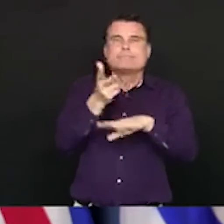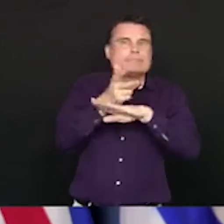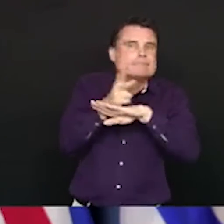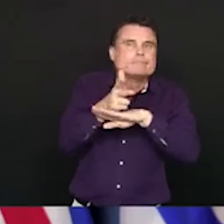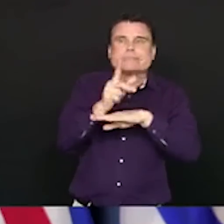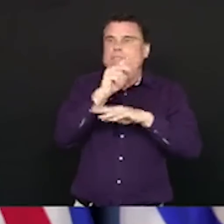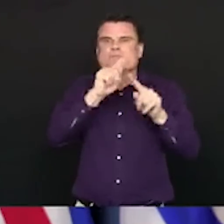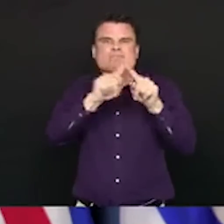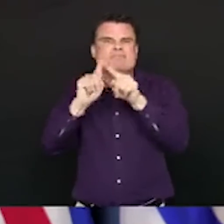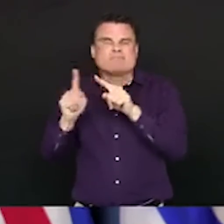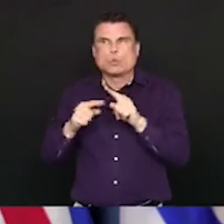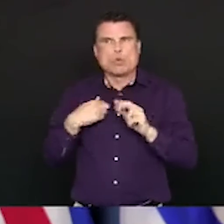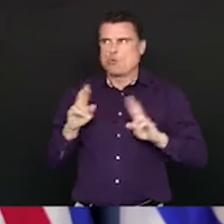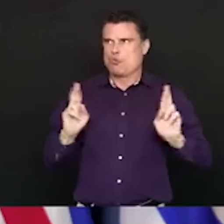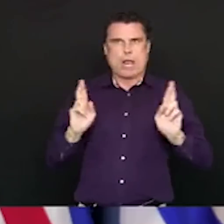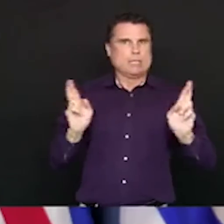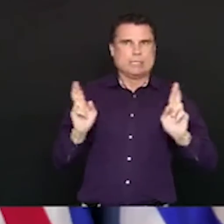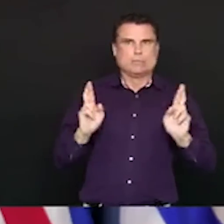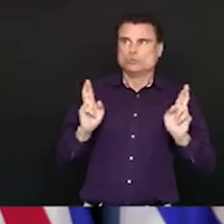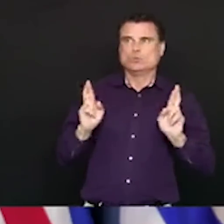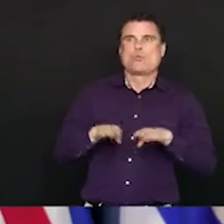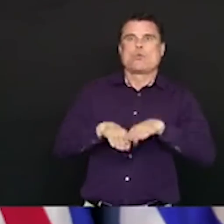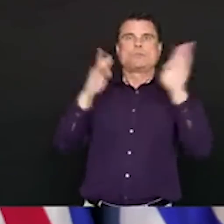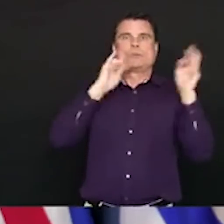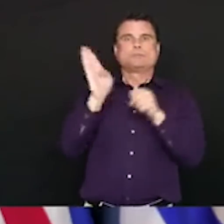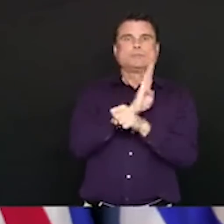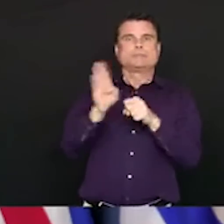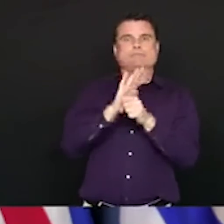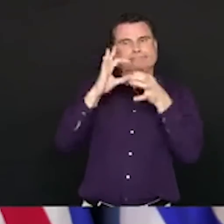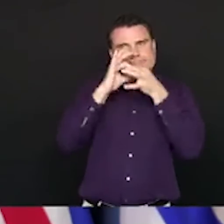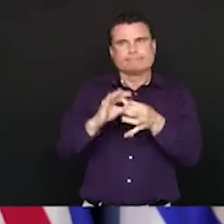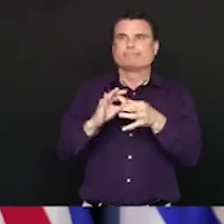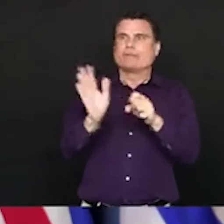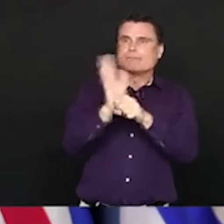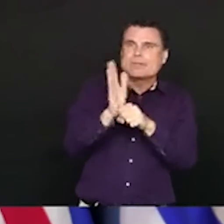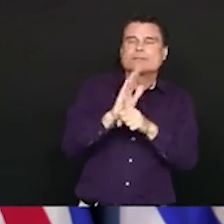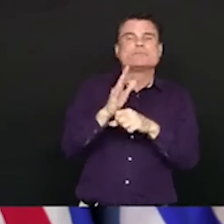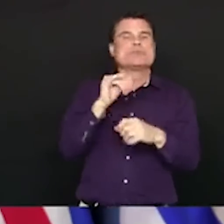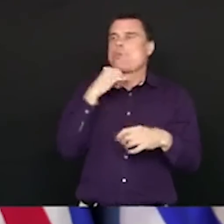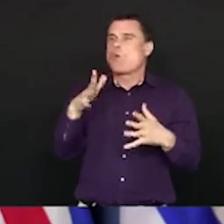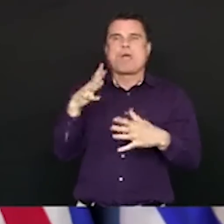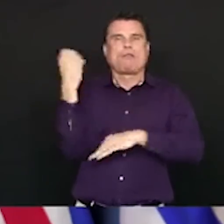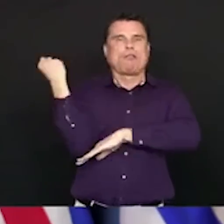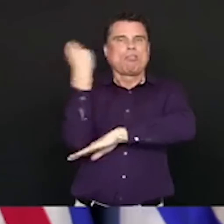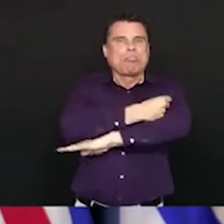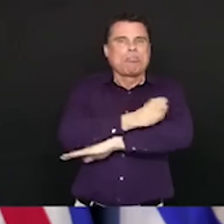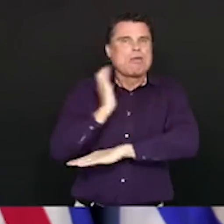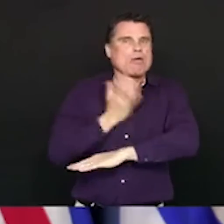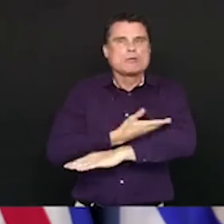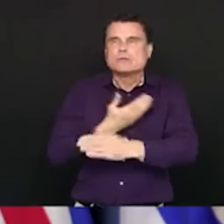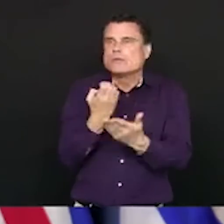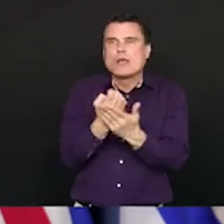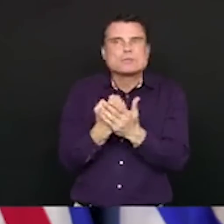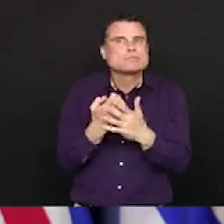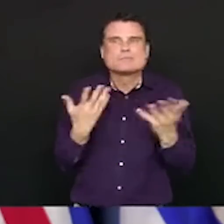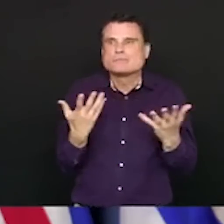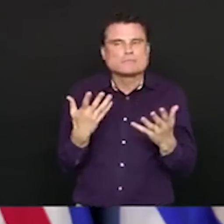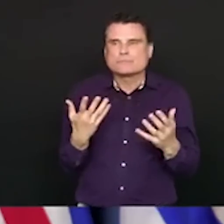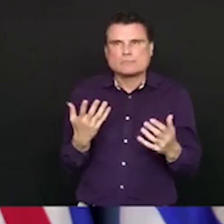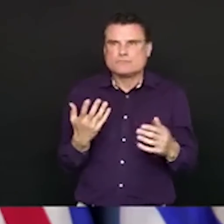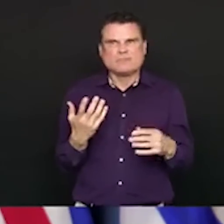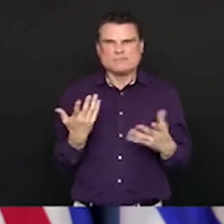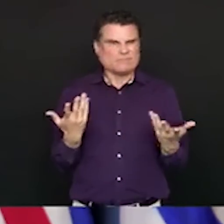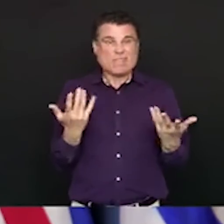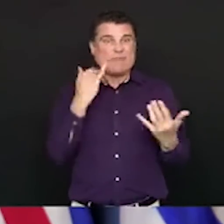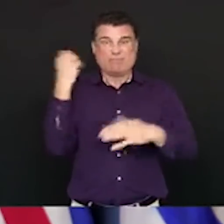back to BC as quickly as possible. But we need to put in place the building blocks for that to happen. And that is speculative at this point, Vaughn. I